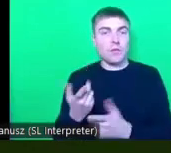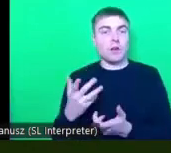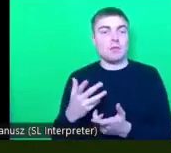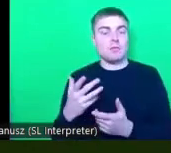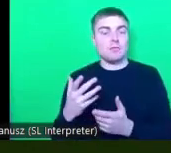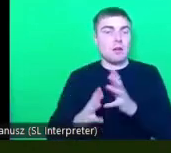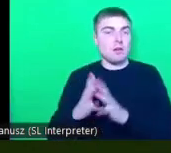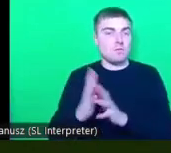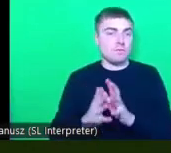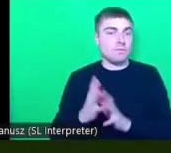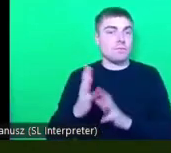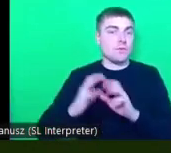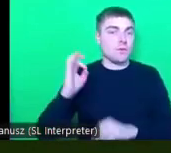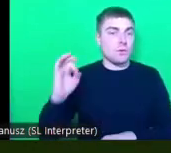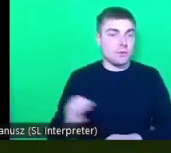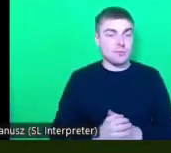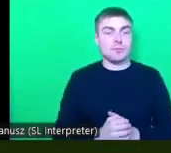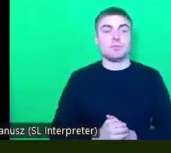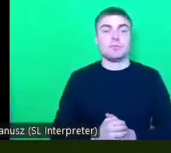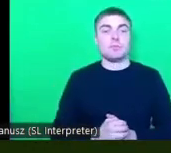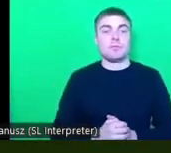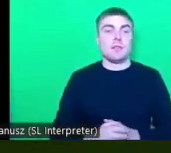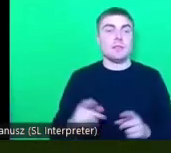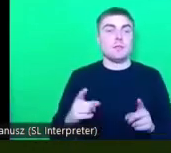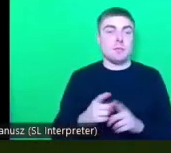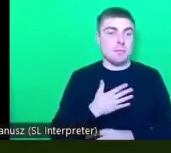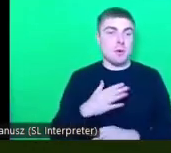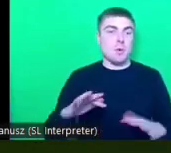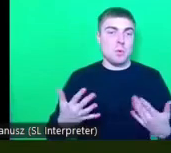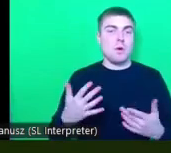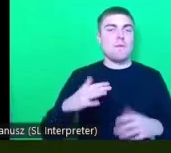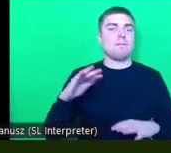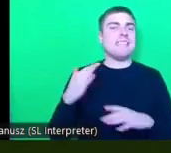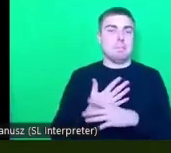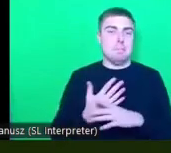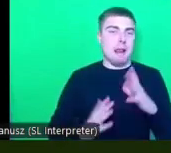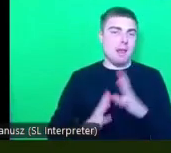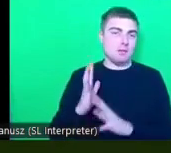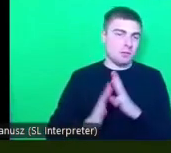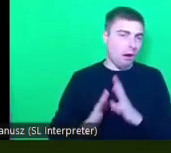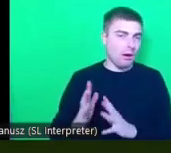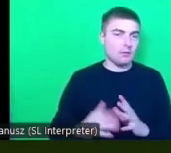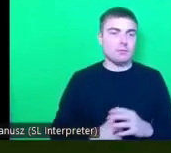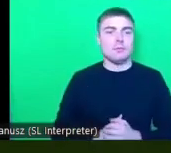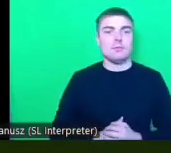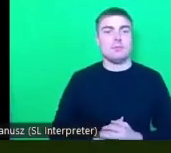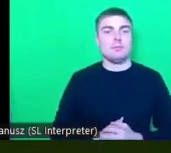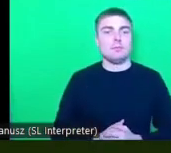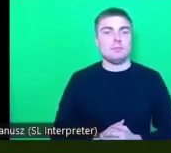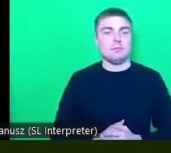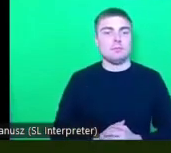differences. But for this, we also see effects of the harvest. So in